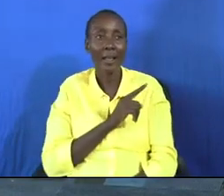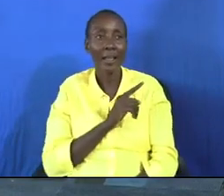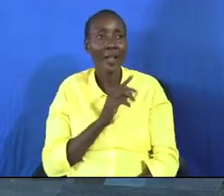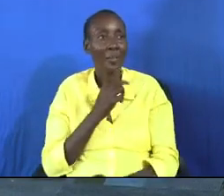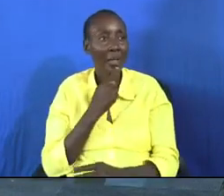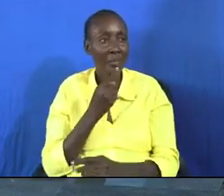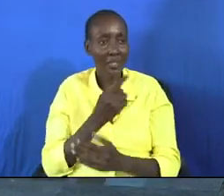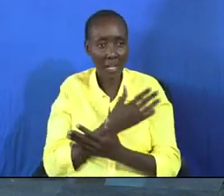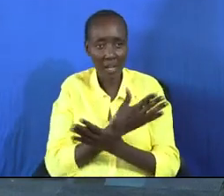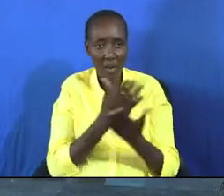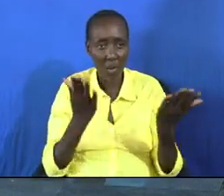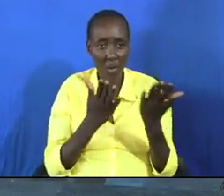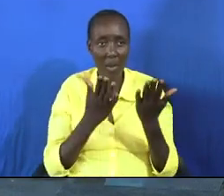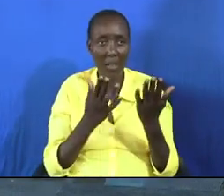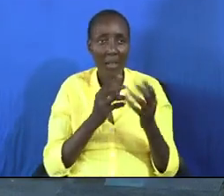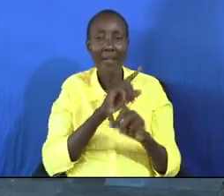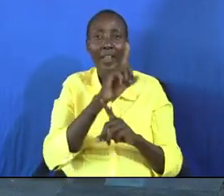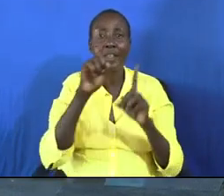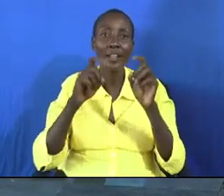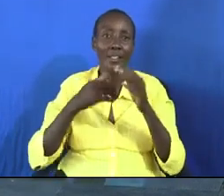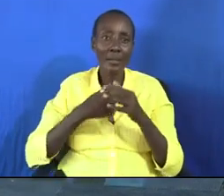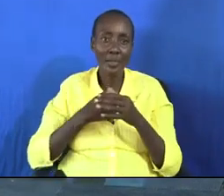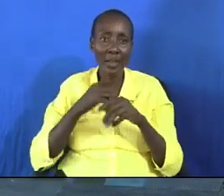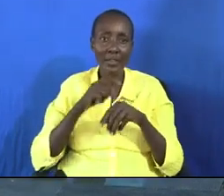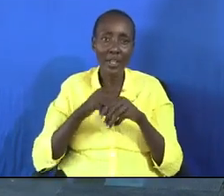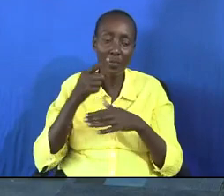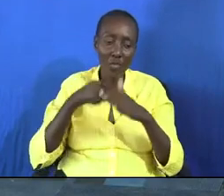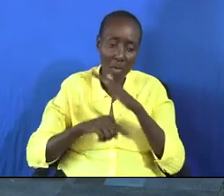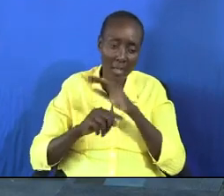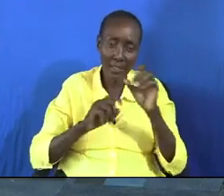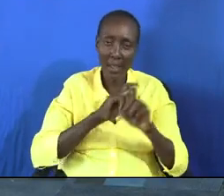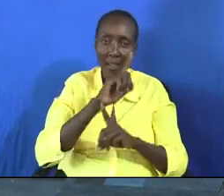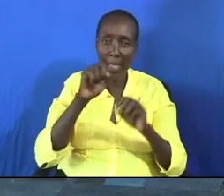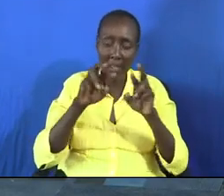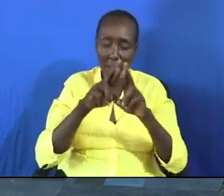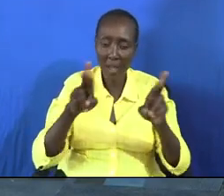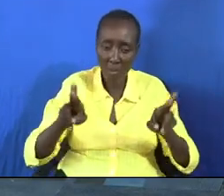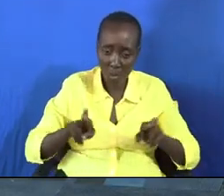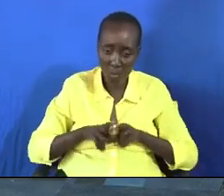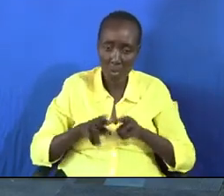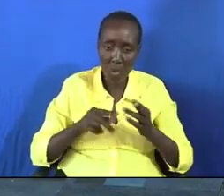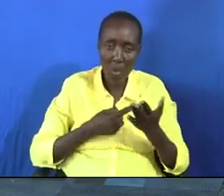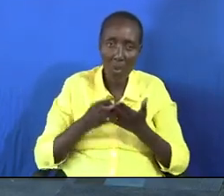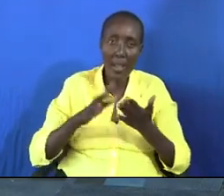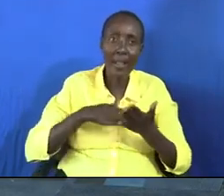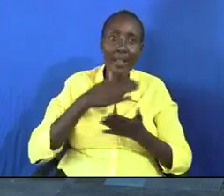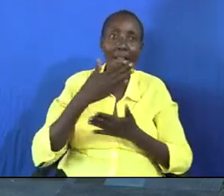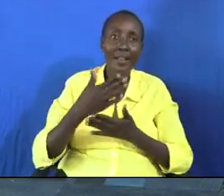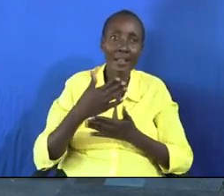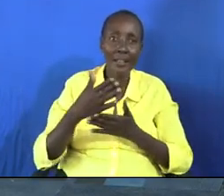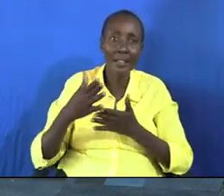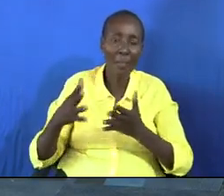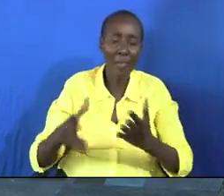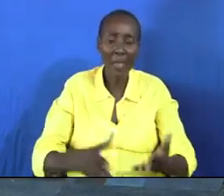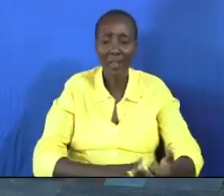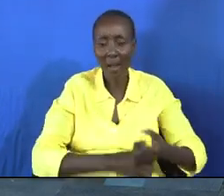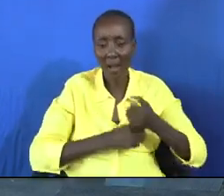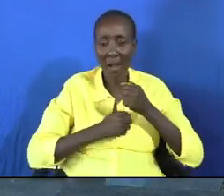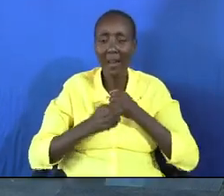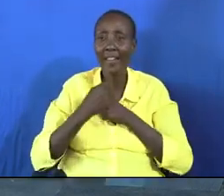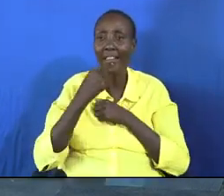to the candidates who are here, when you go to that exam room next week, walk boldly and